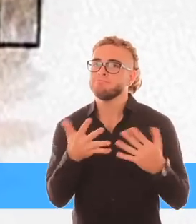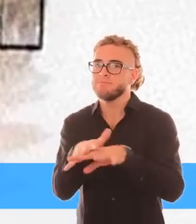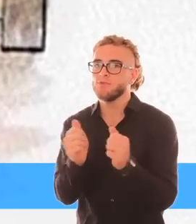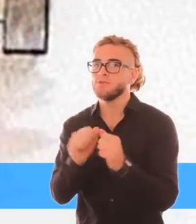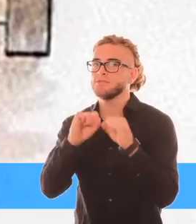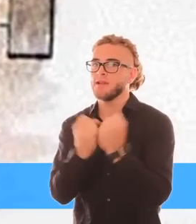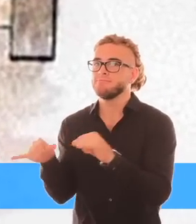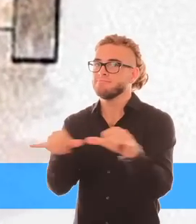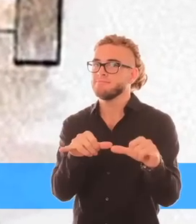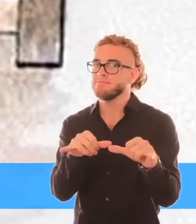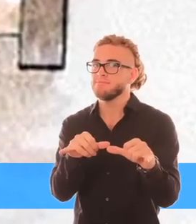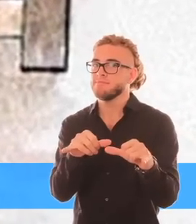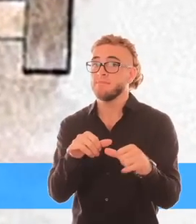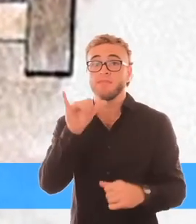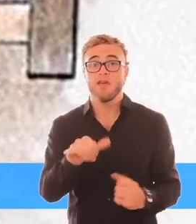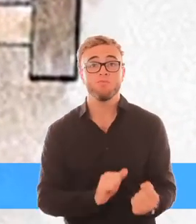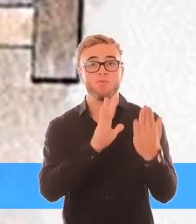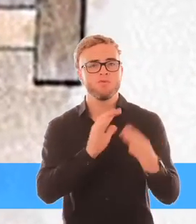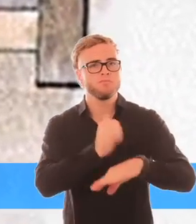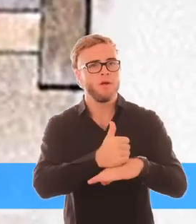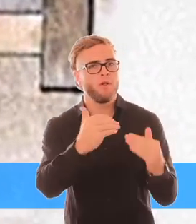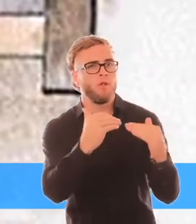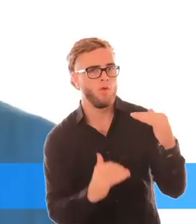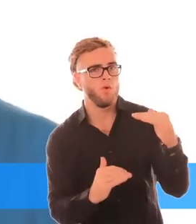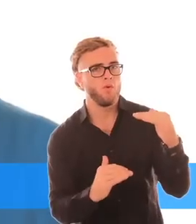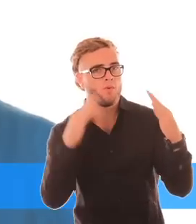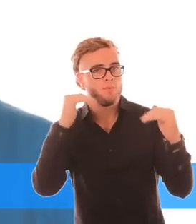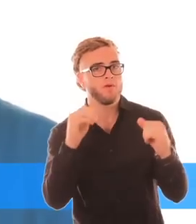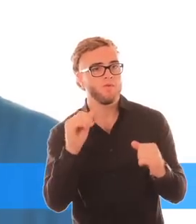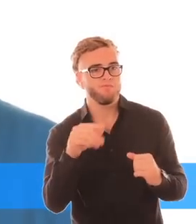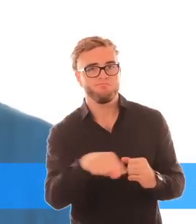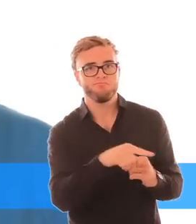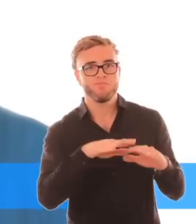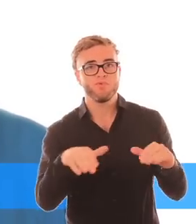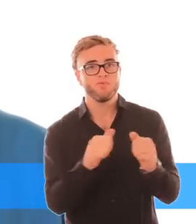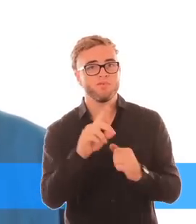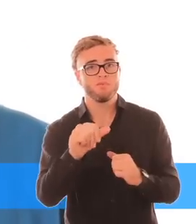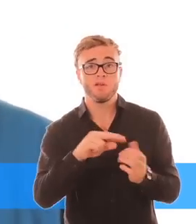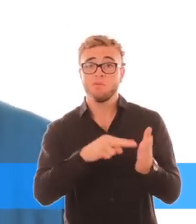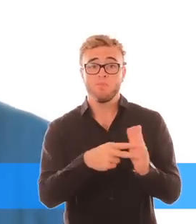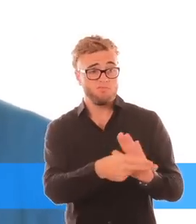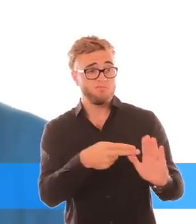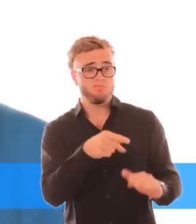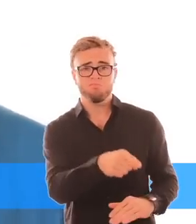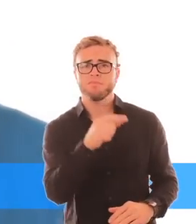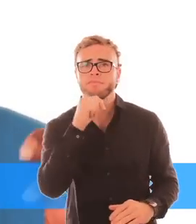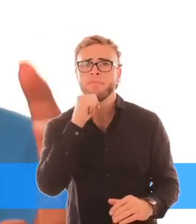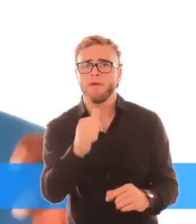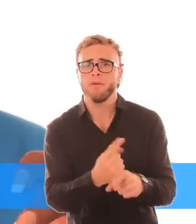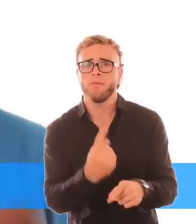and integrated into society. This approach sets low expectations for children with disabilities. It labels a child